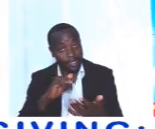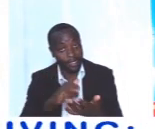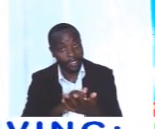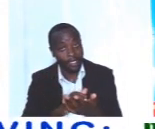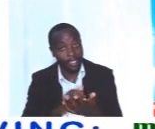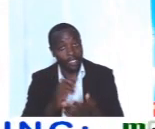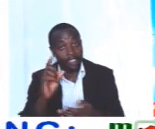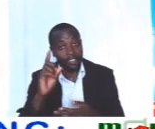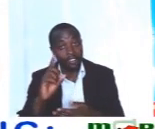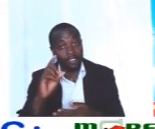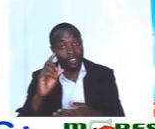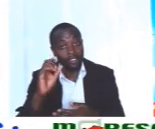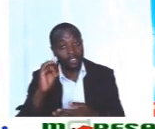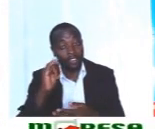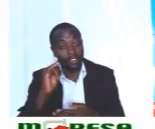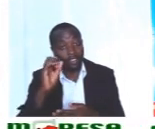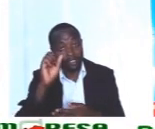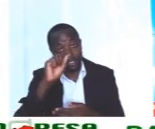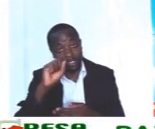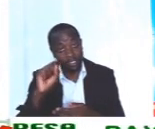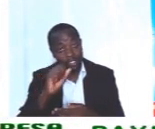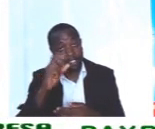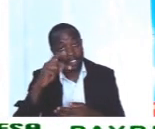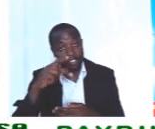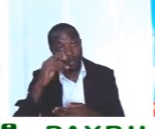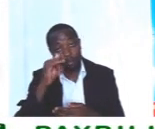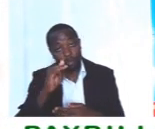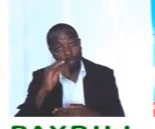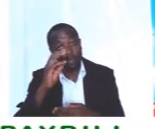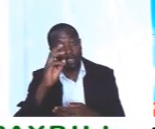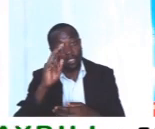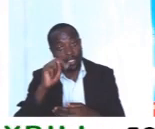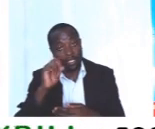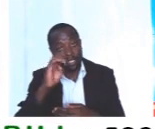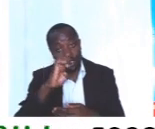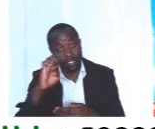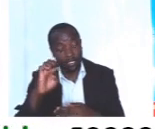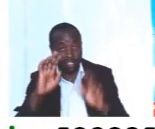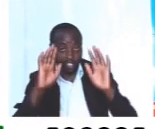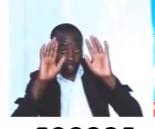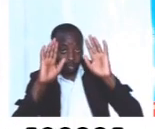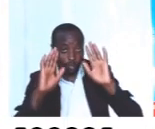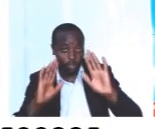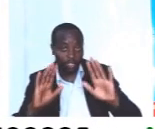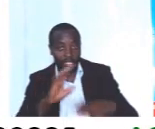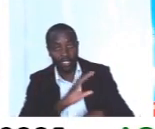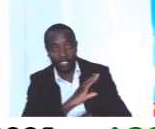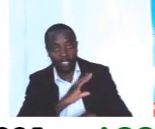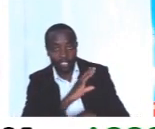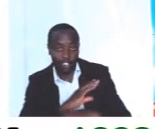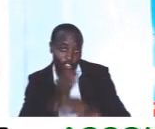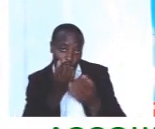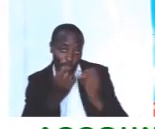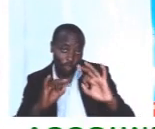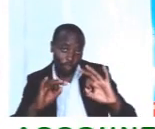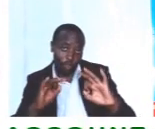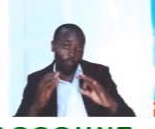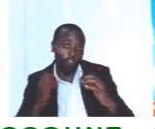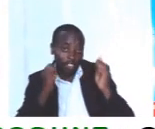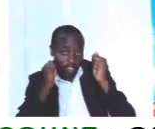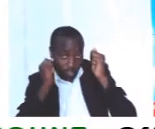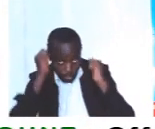very important. It's one of the characteristics of a soldier. And there is no way you are going to